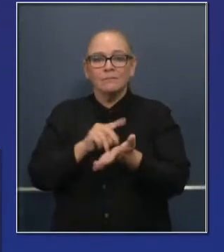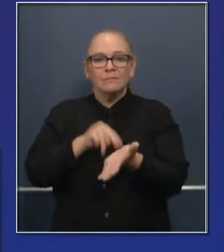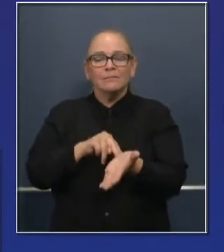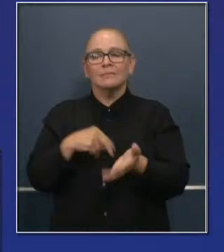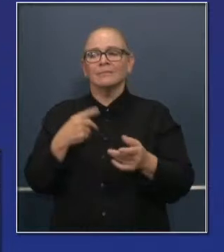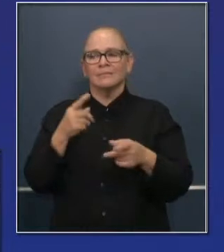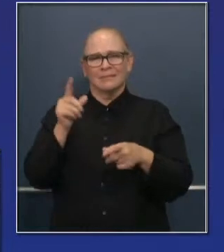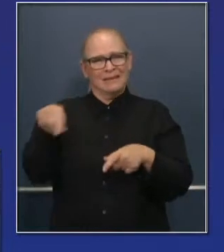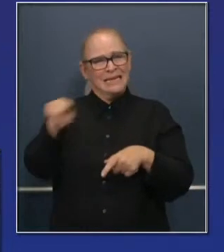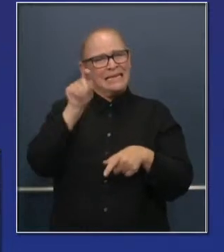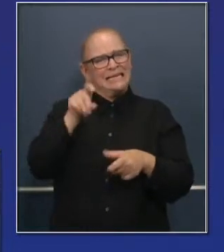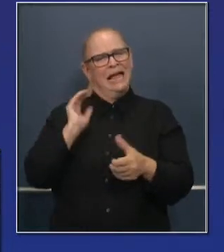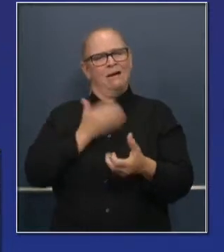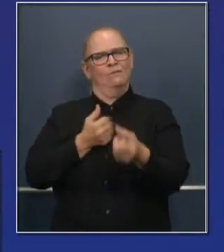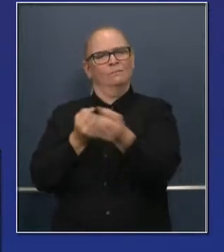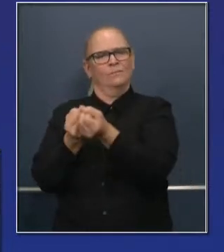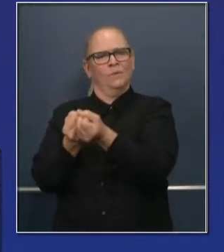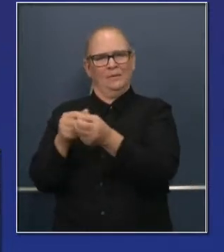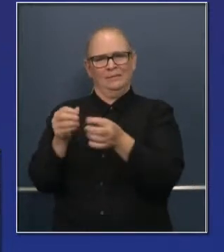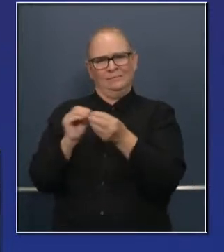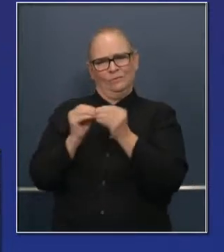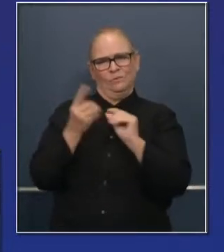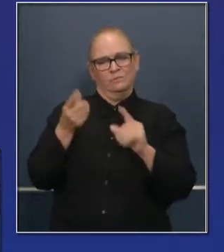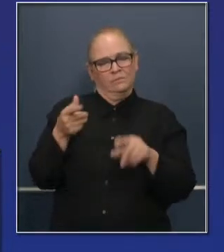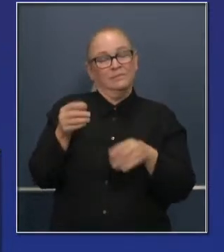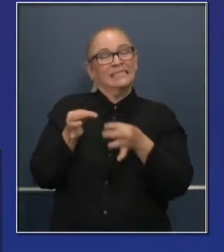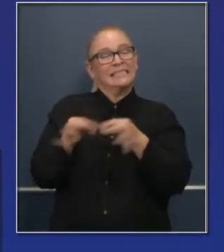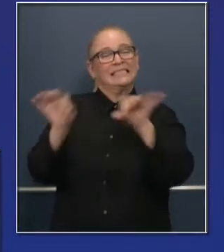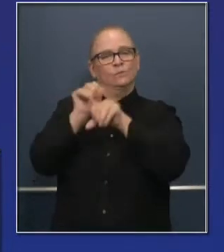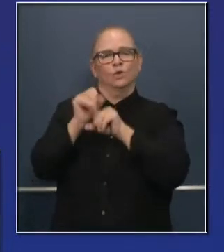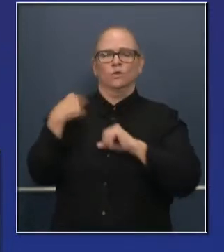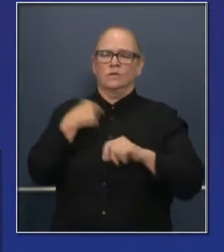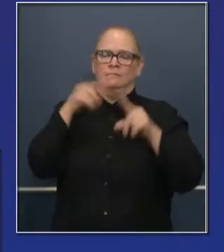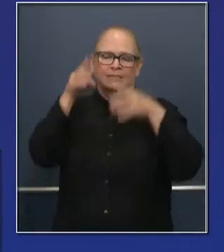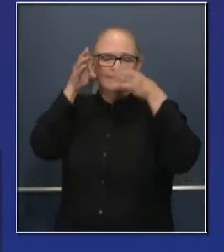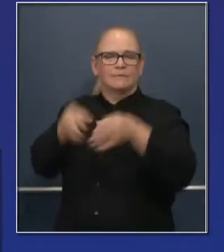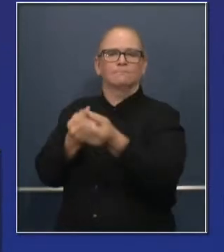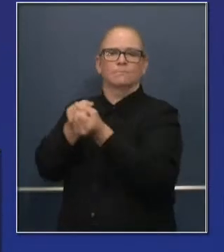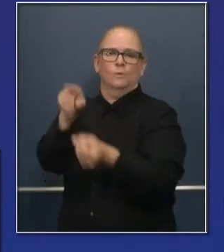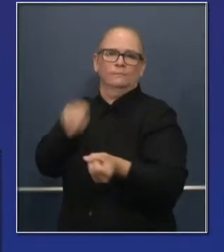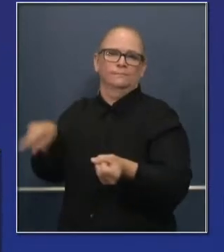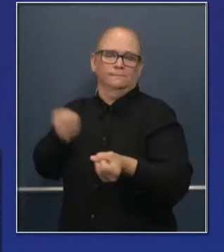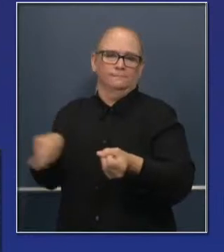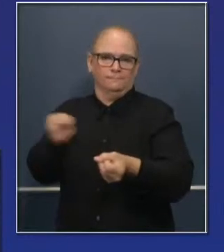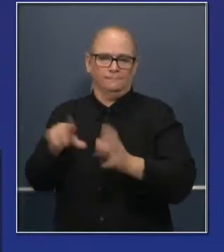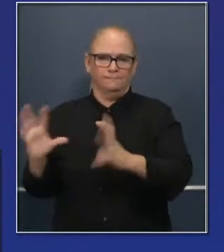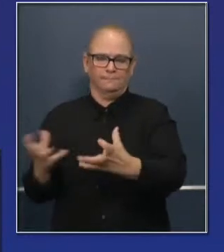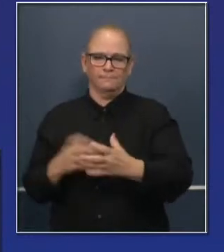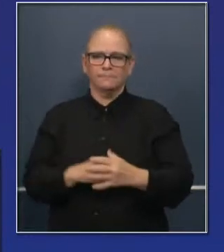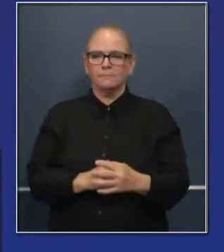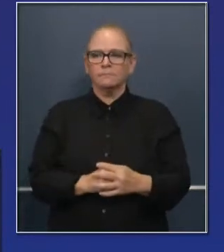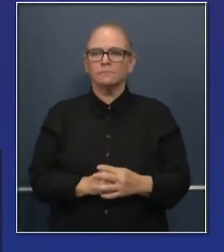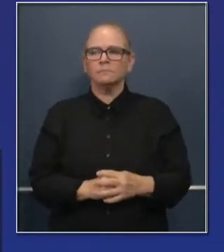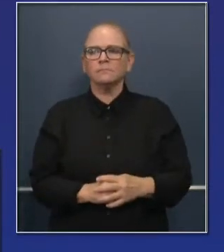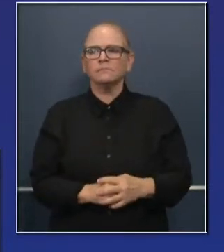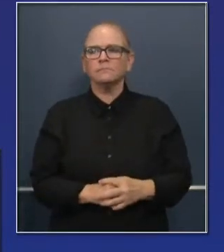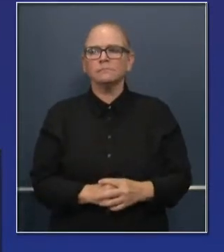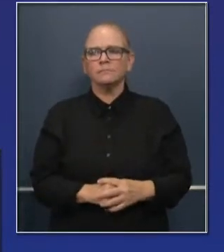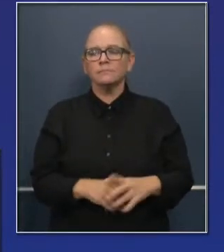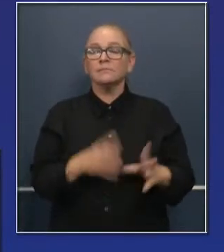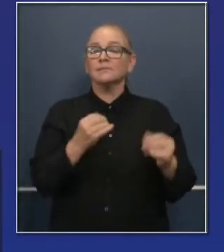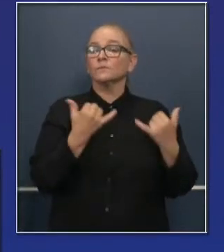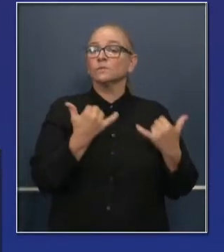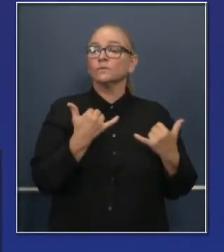so I wanted to begin today, as we left off last week, reinforcing the merits of the approach we